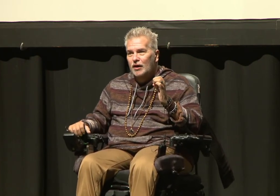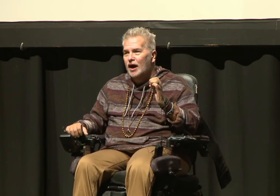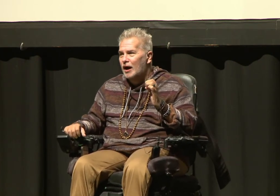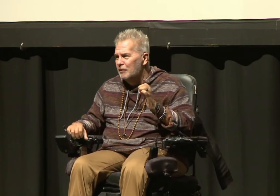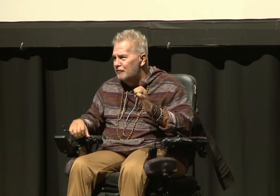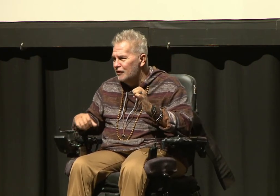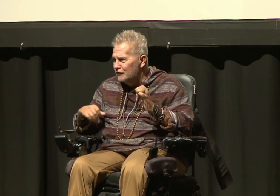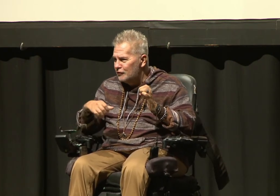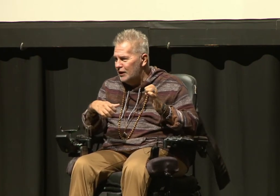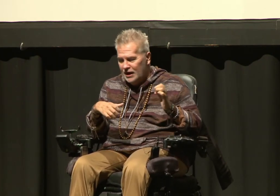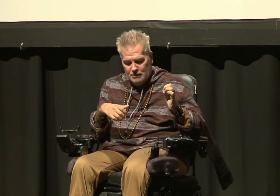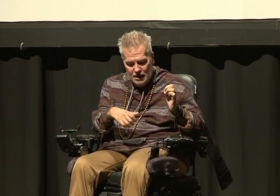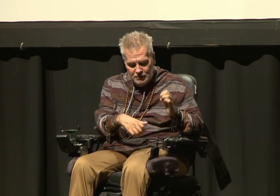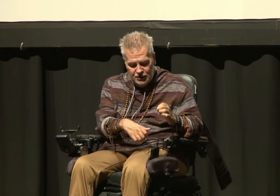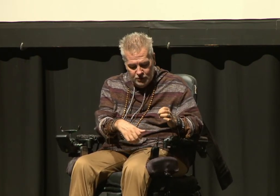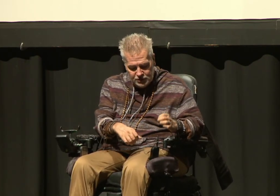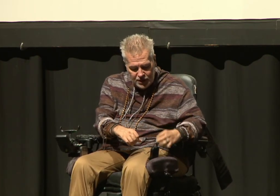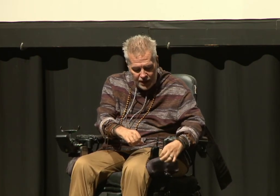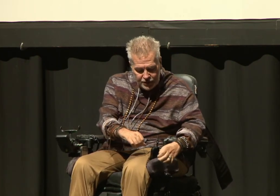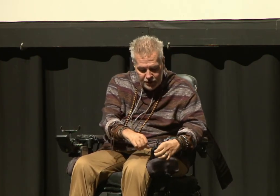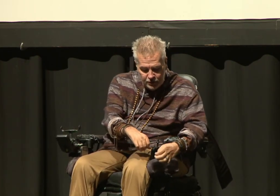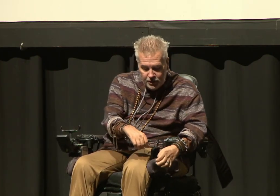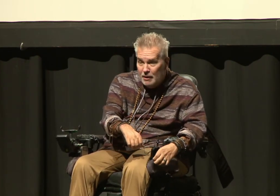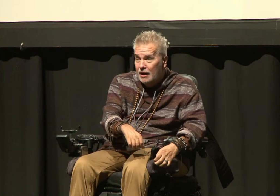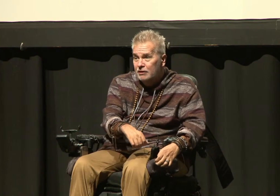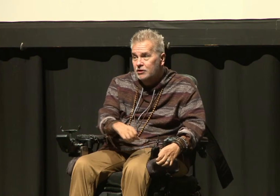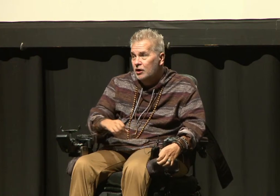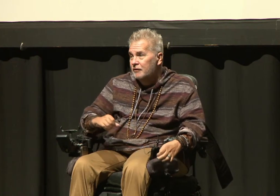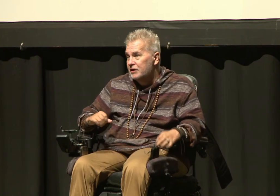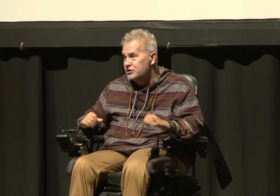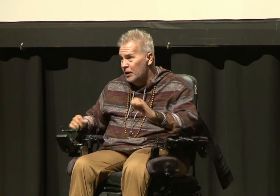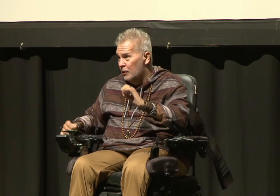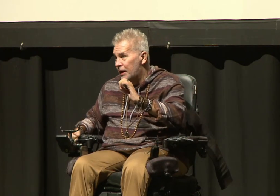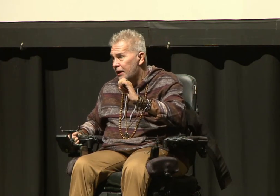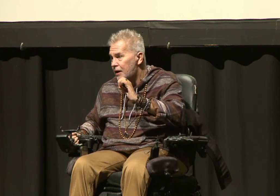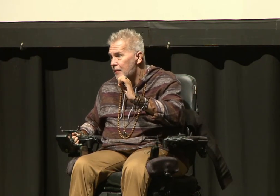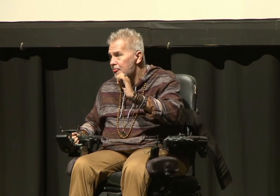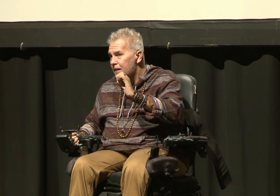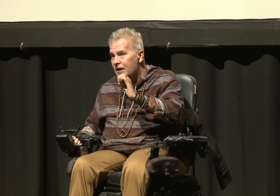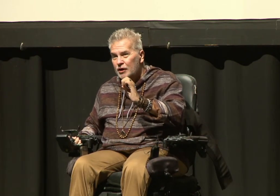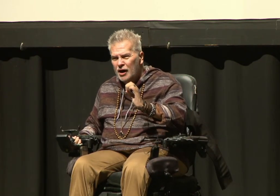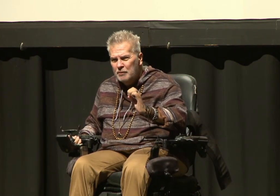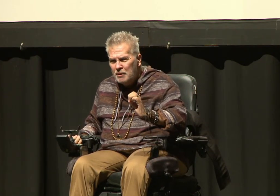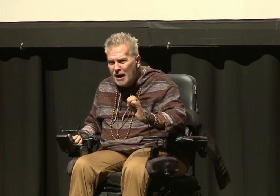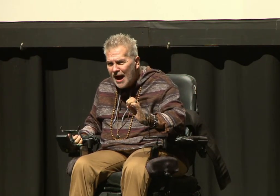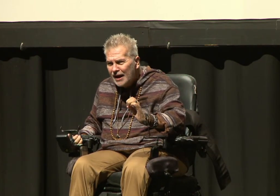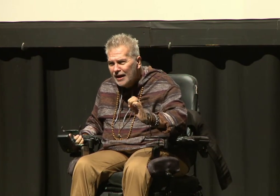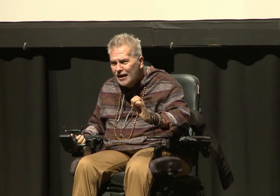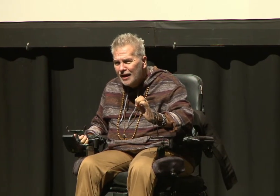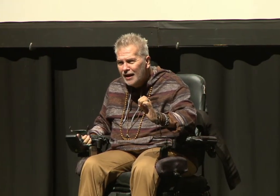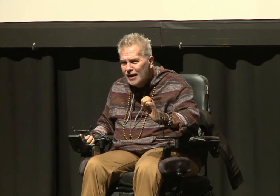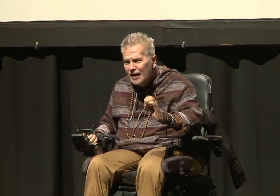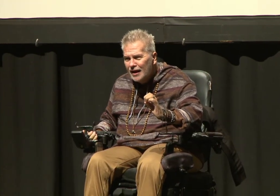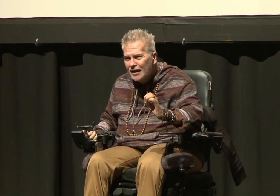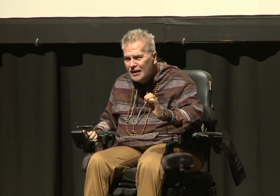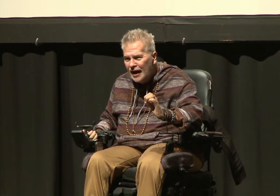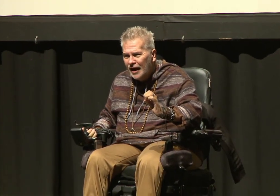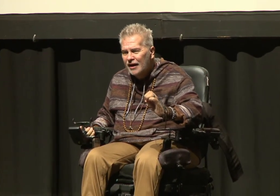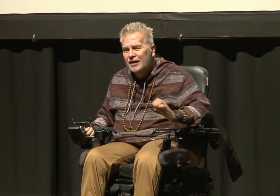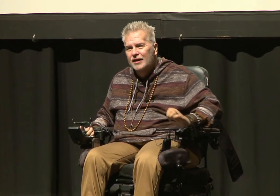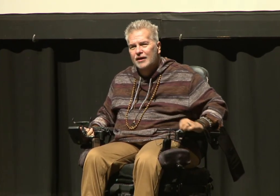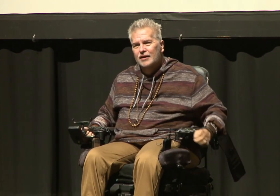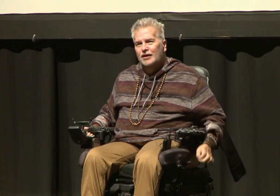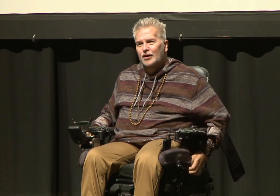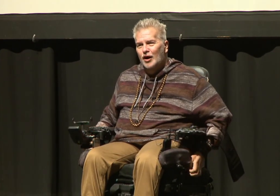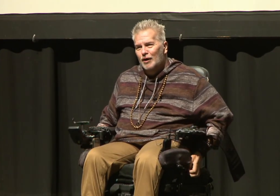So feel free to come up and do what you got to do. The battery's on everything. So anyway, you hear me in the back? Yes.